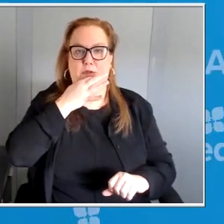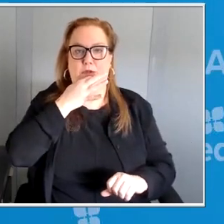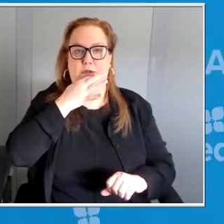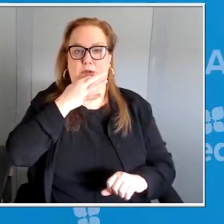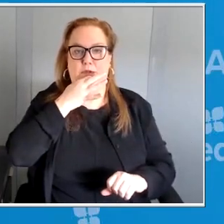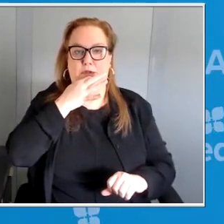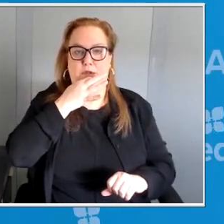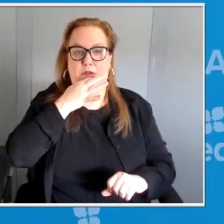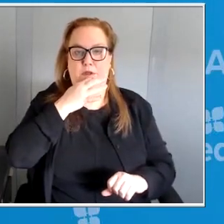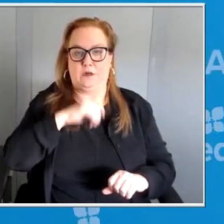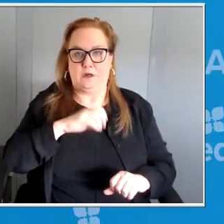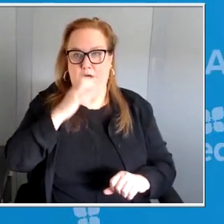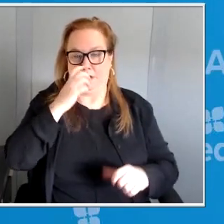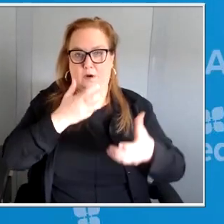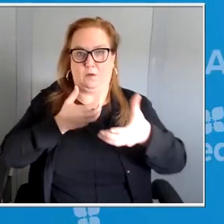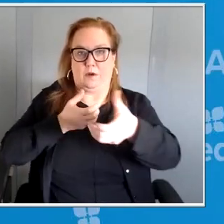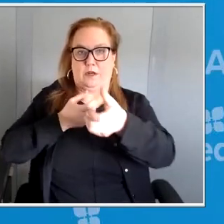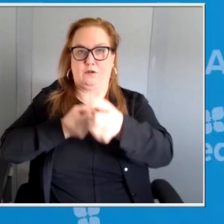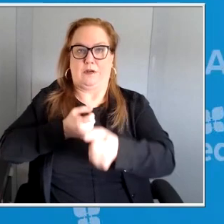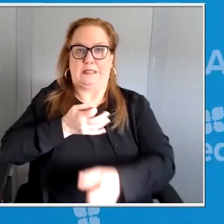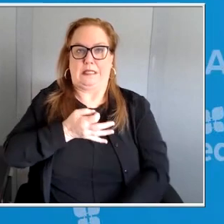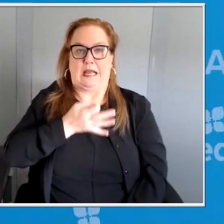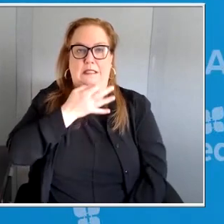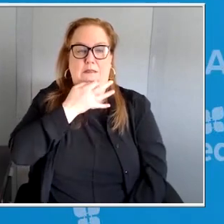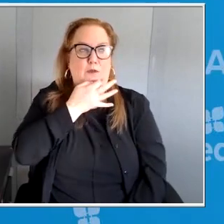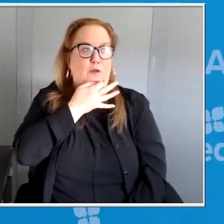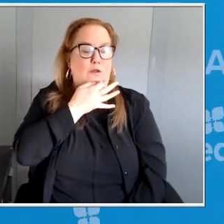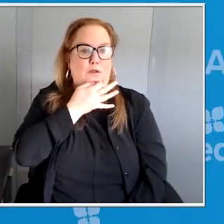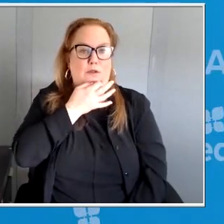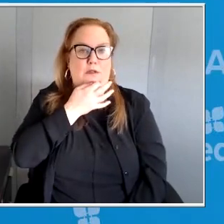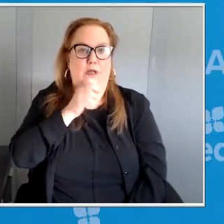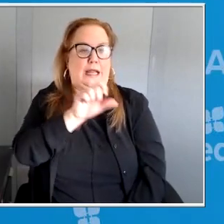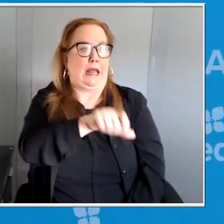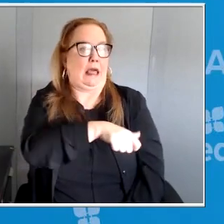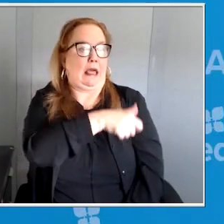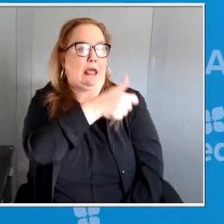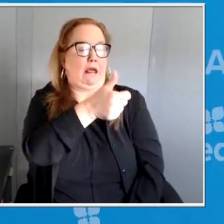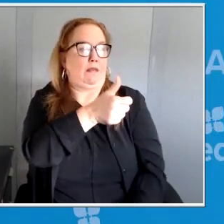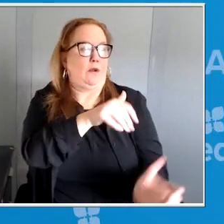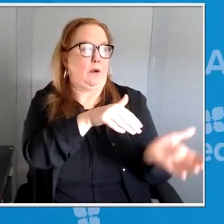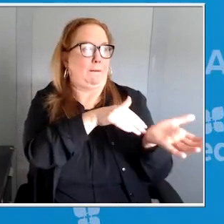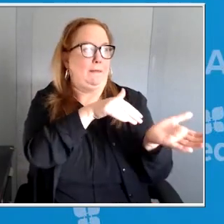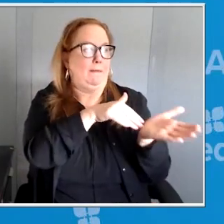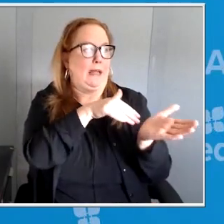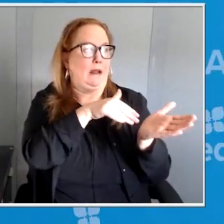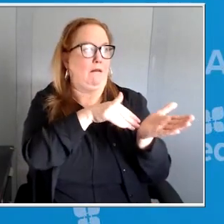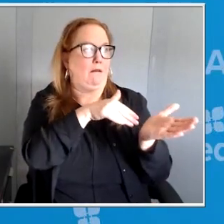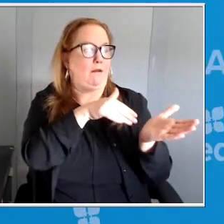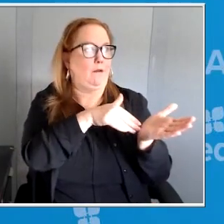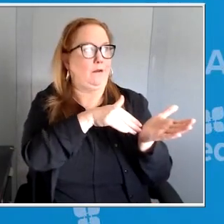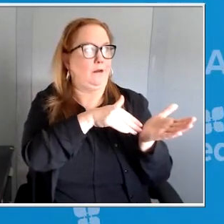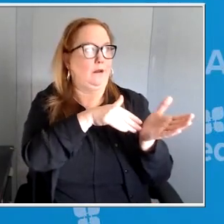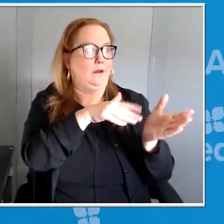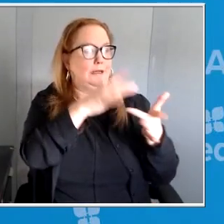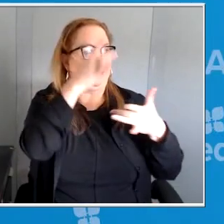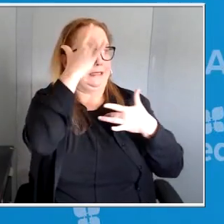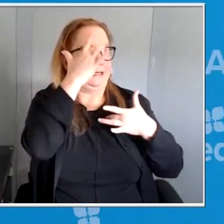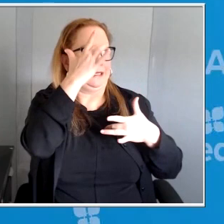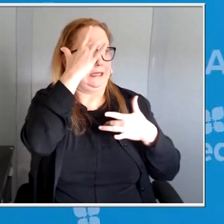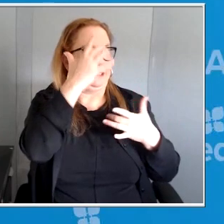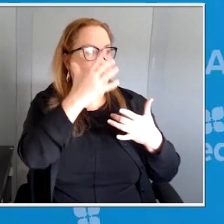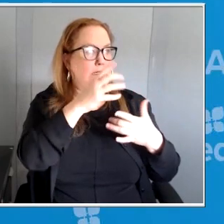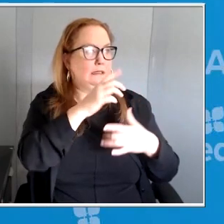We trust experts in every other medical disease, whether